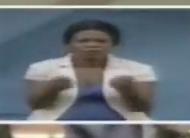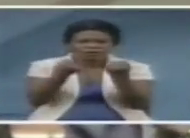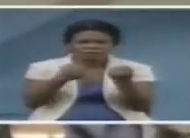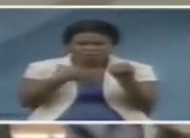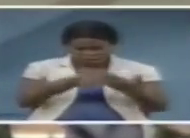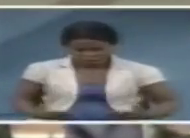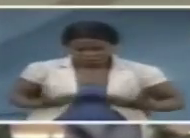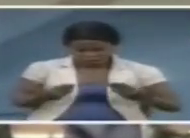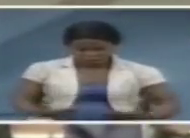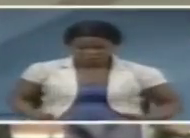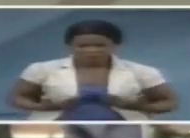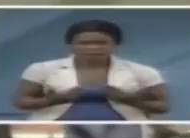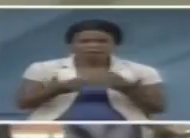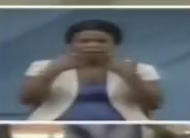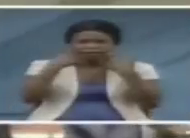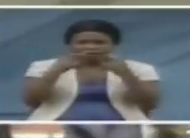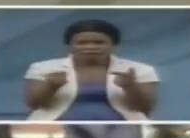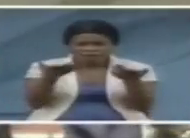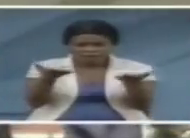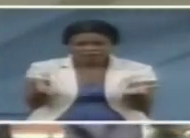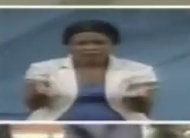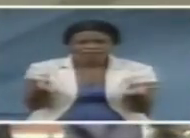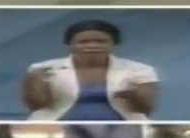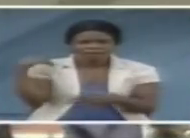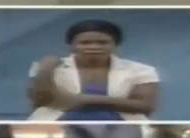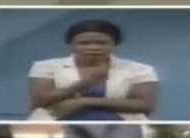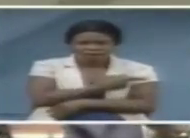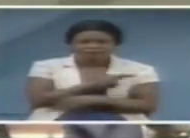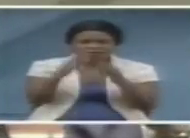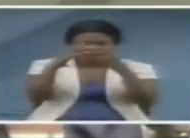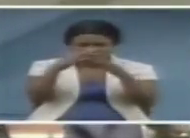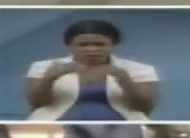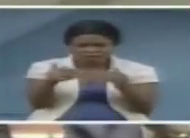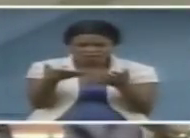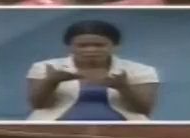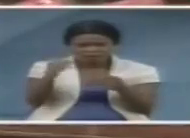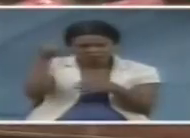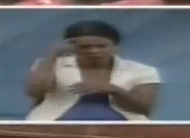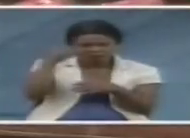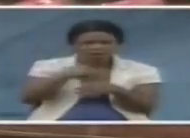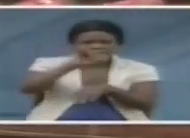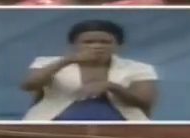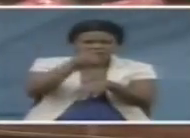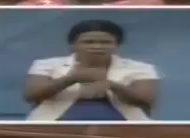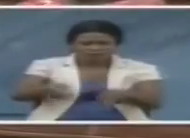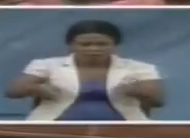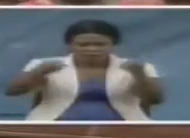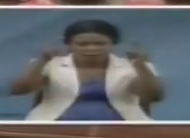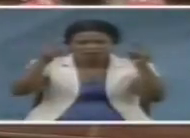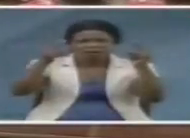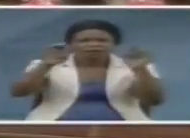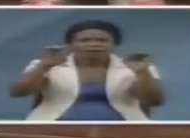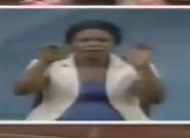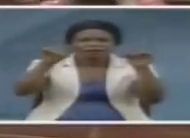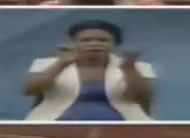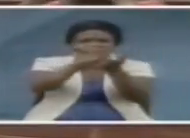and scholarship scheme. I'm pleased to inform this August House that the government has established